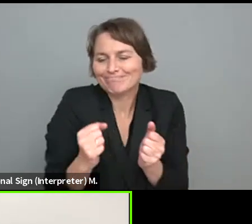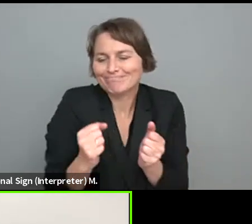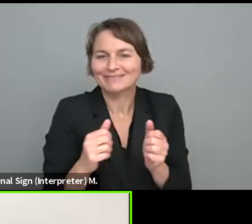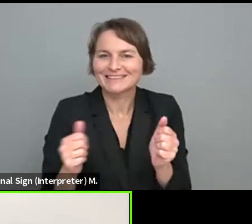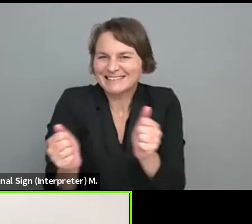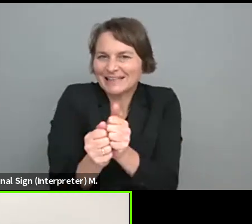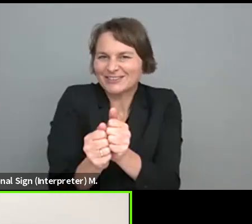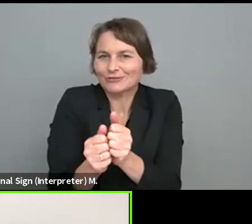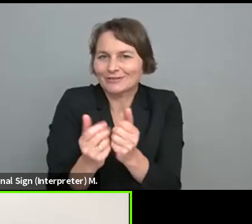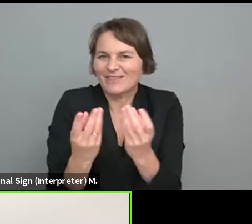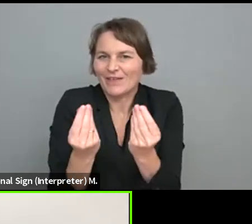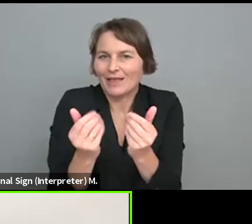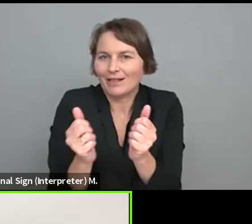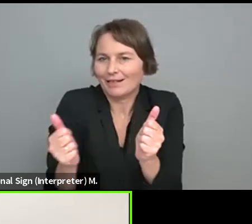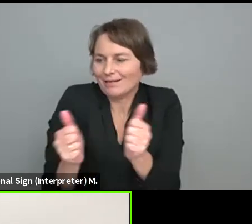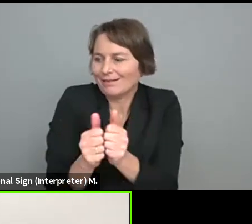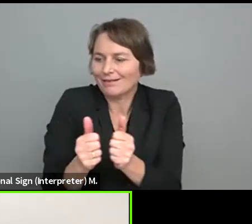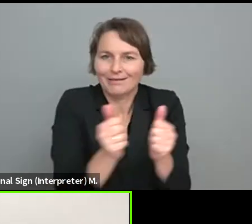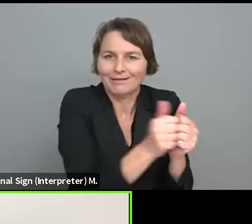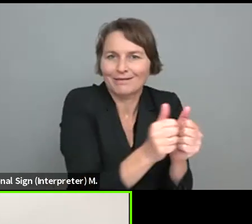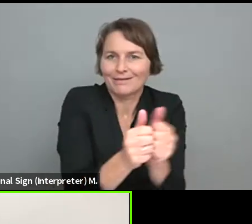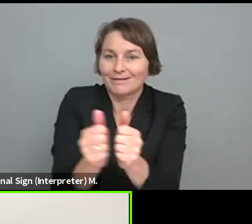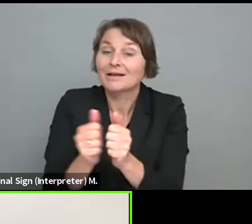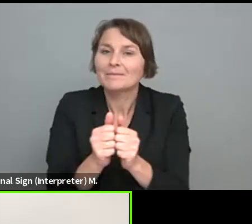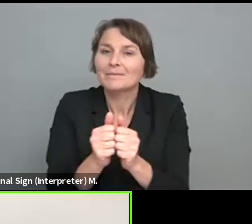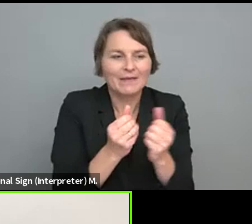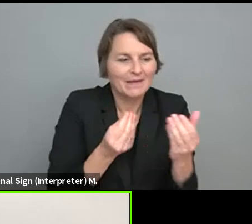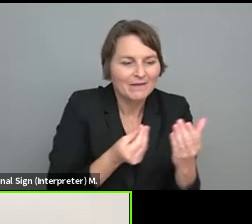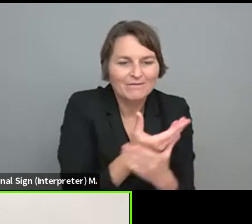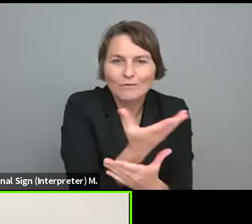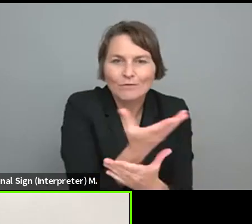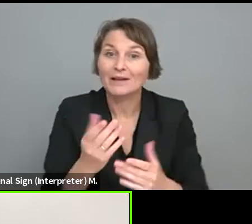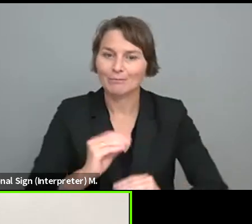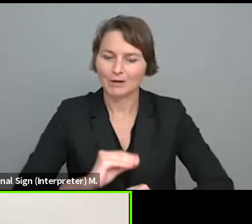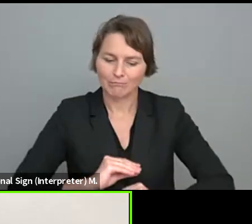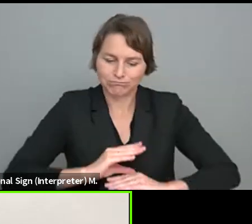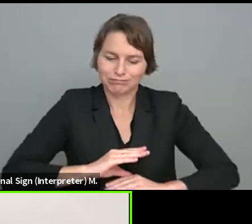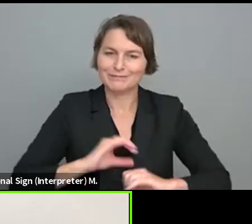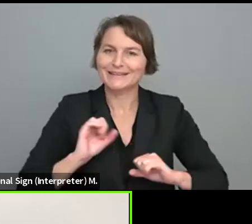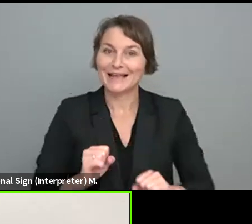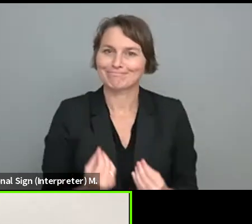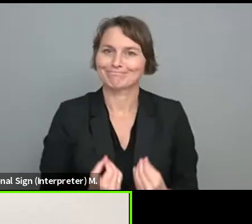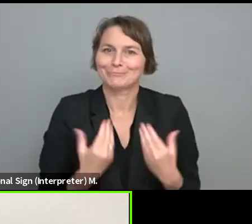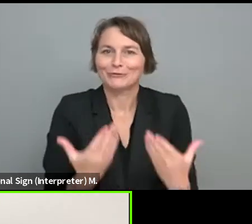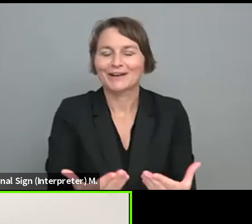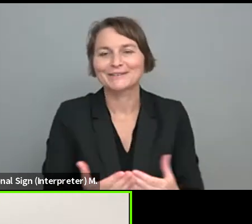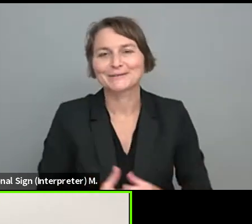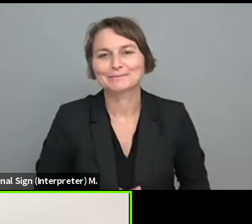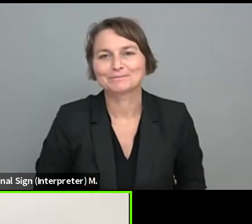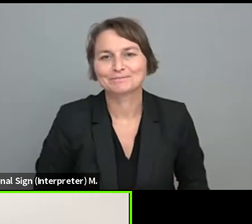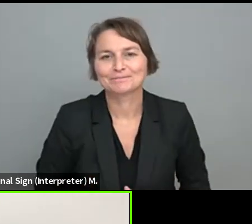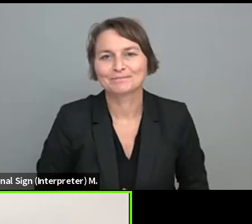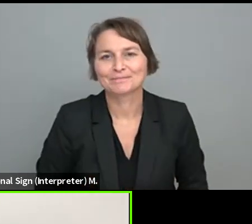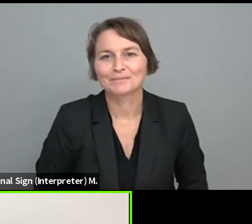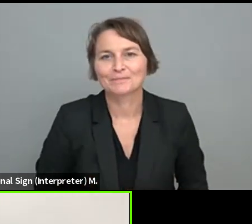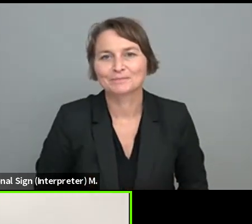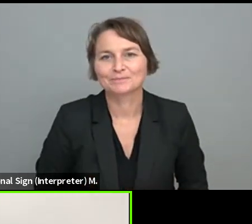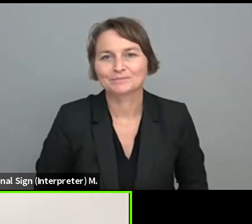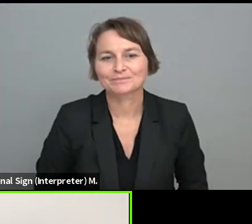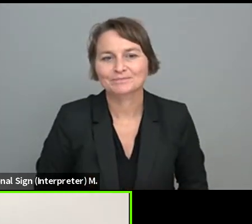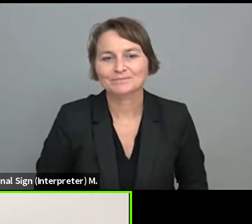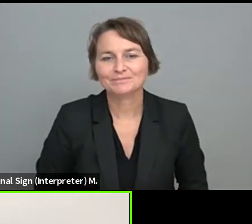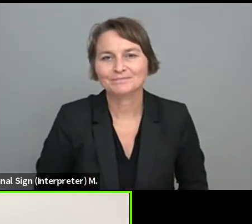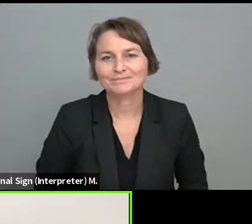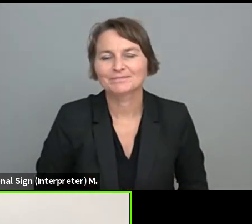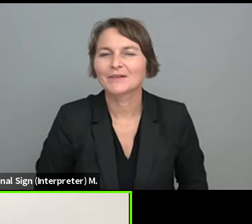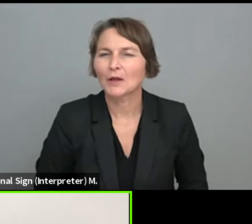the exchange of information and the confidence that is really there. I think, you know, touching on all of